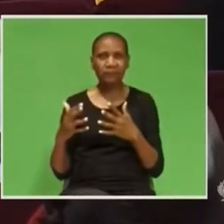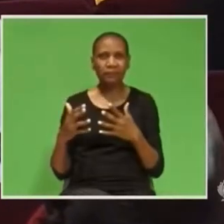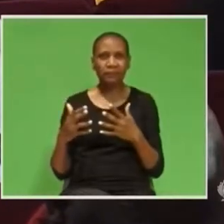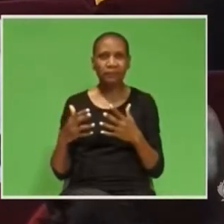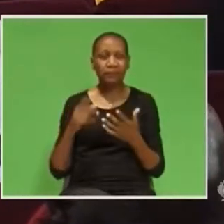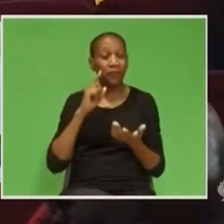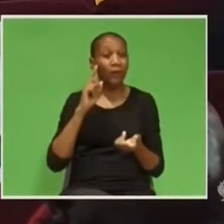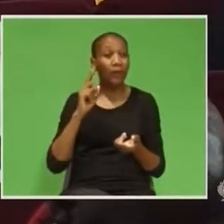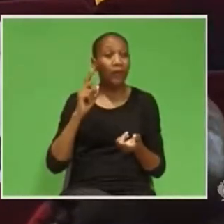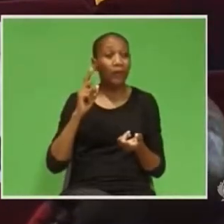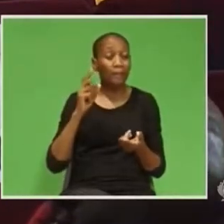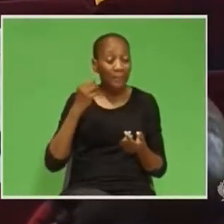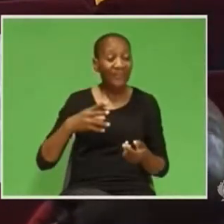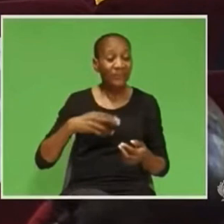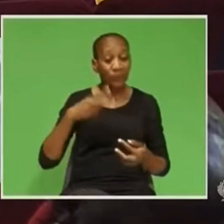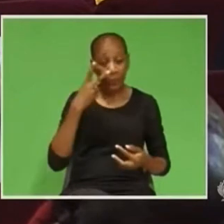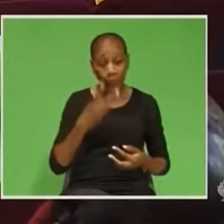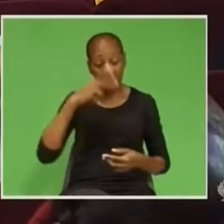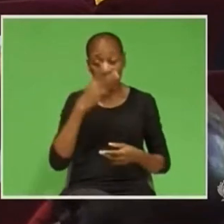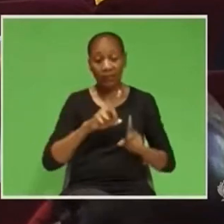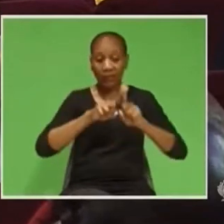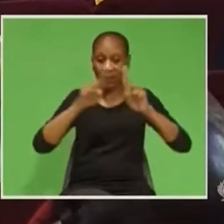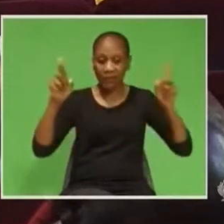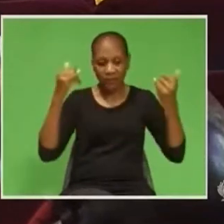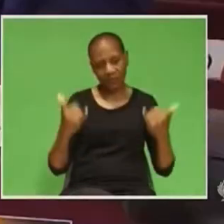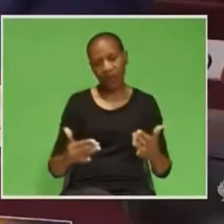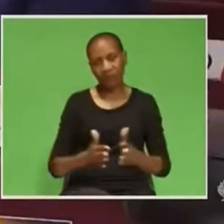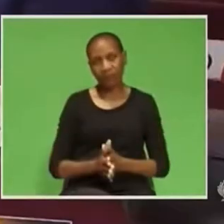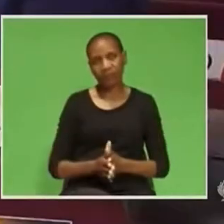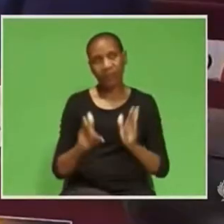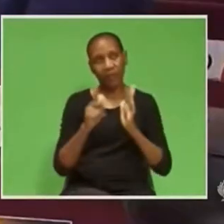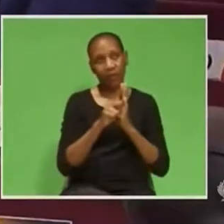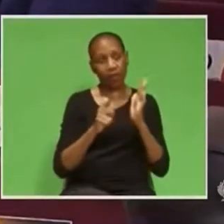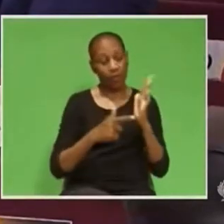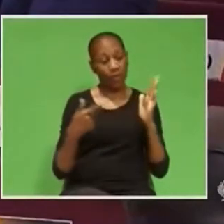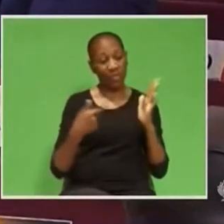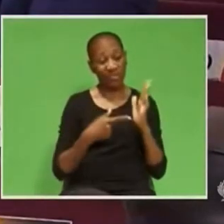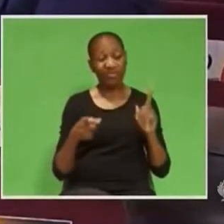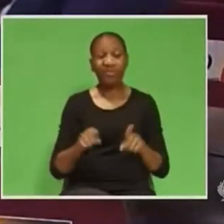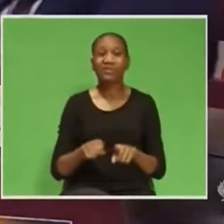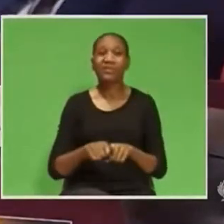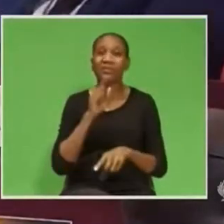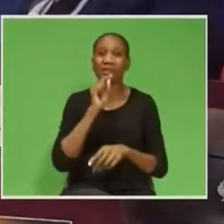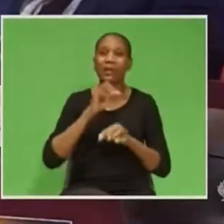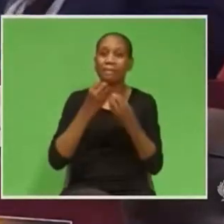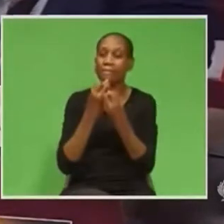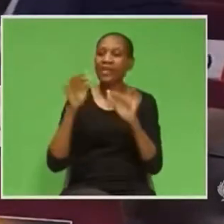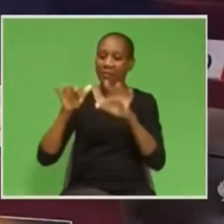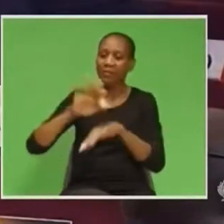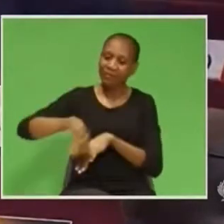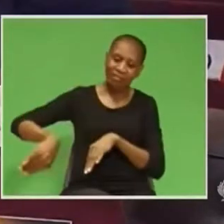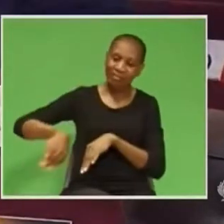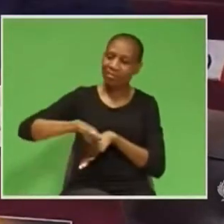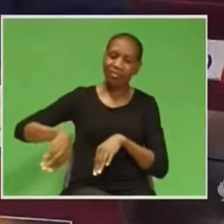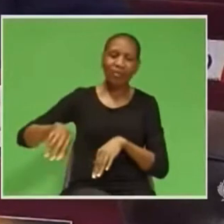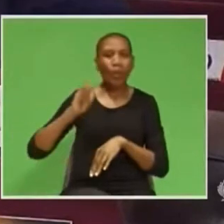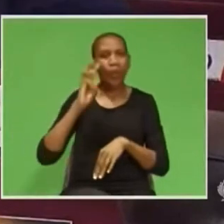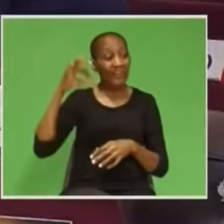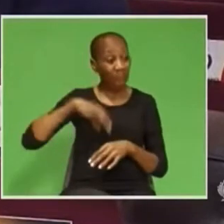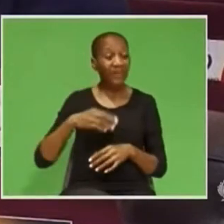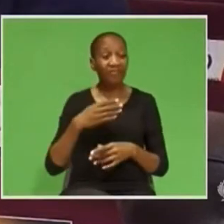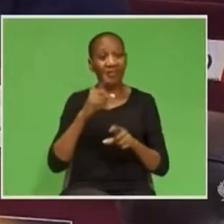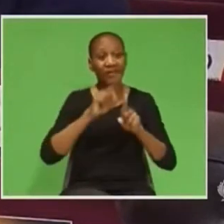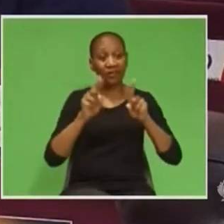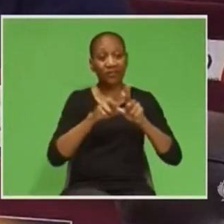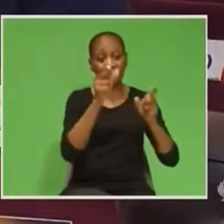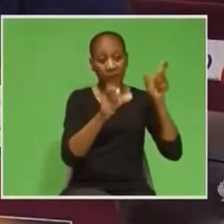prove the opposite in practice, Mr. President. Legislation like this is imposed to leave people behind and benefit the politically connected.